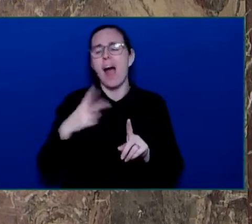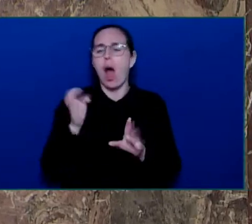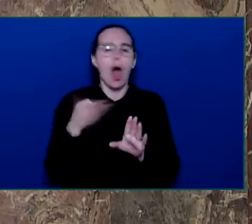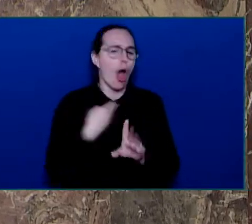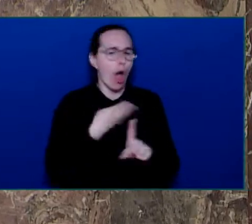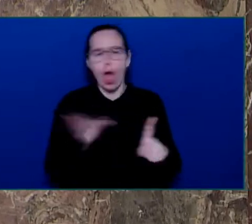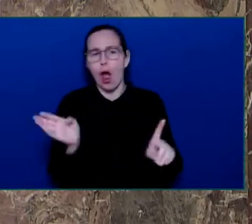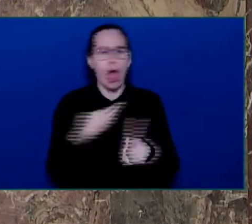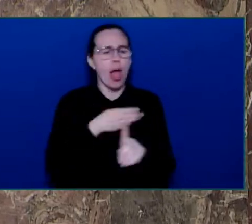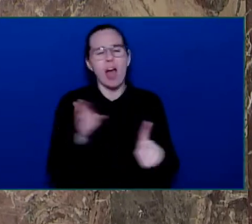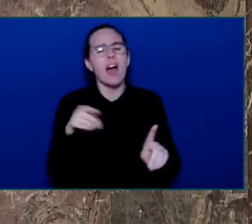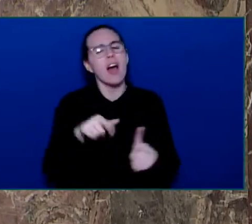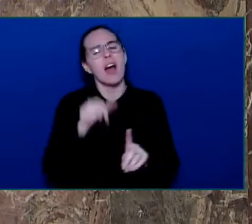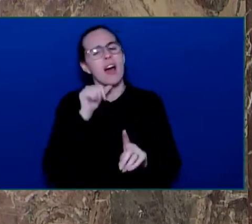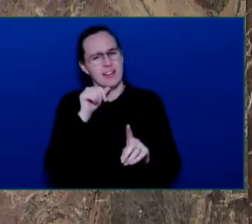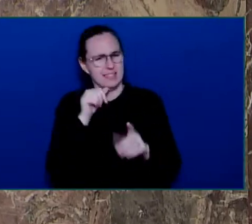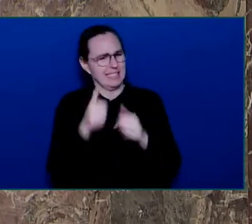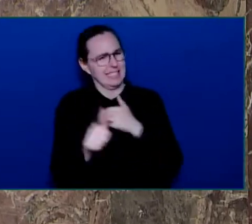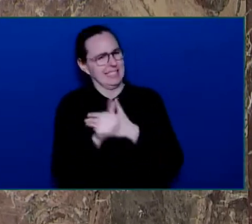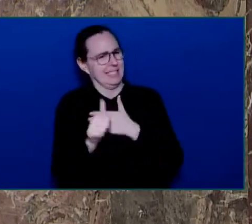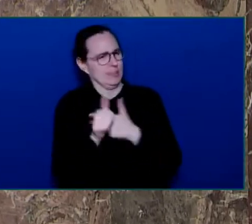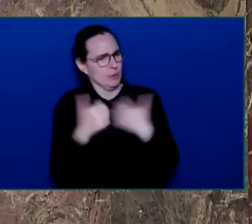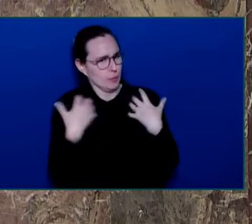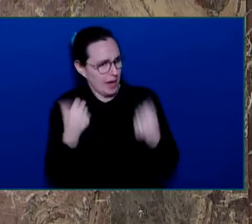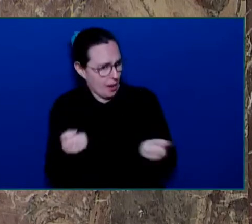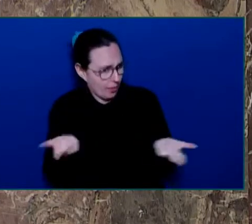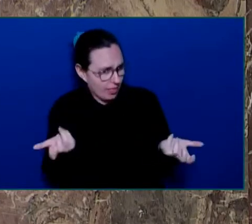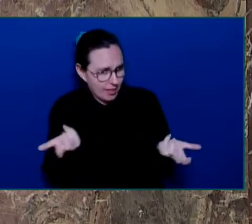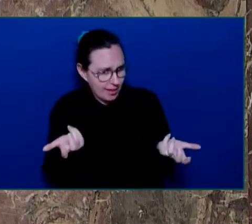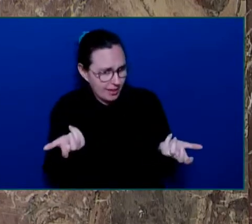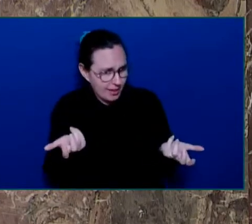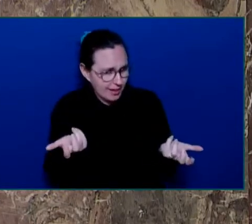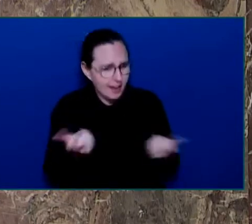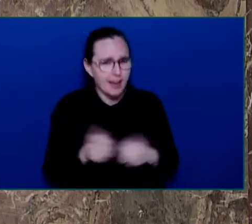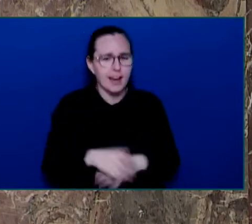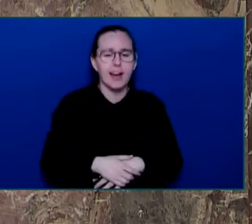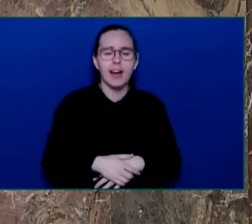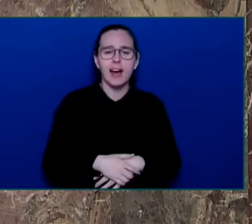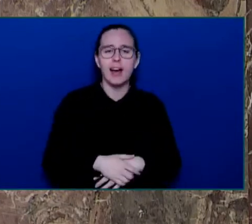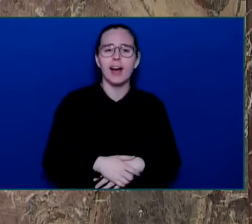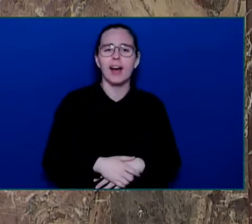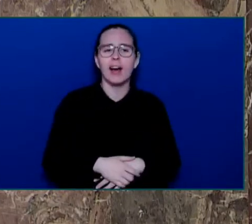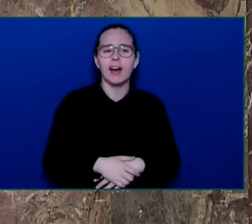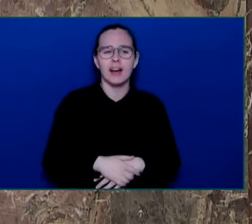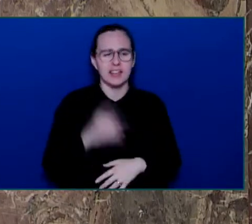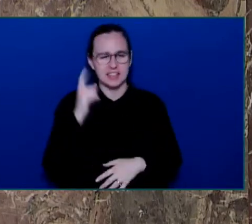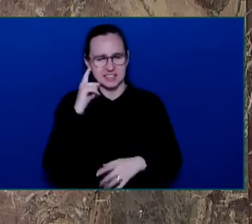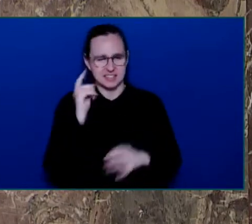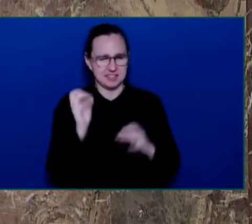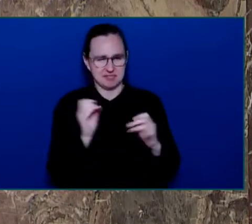Honourable Speaker, Honourable Speaker, Honourable Speaker.